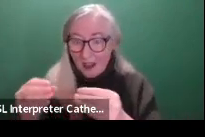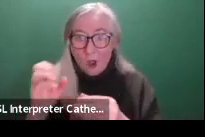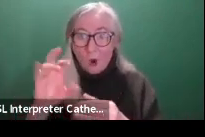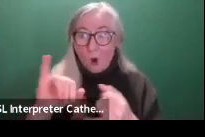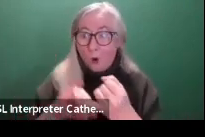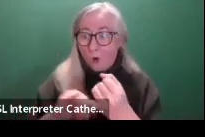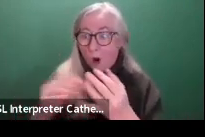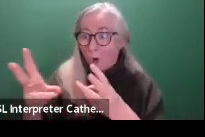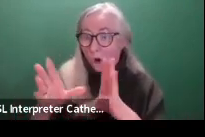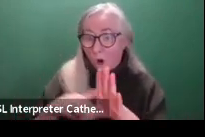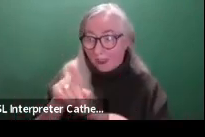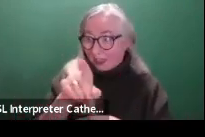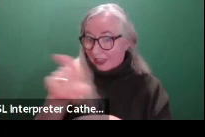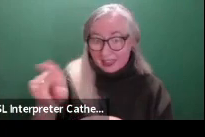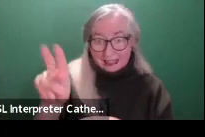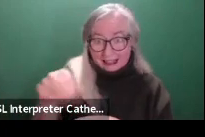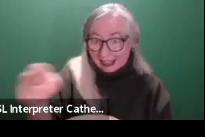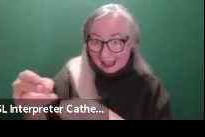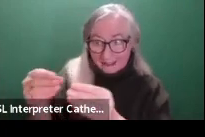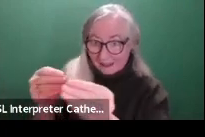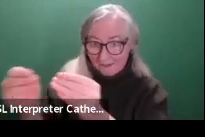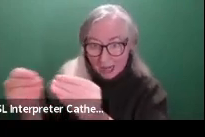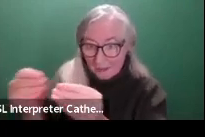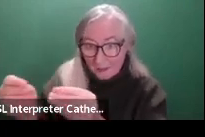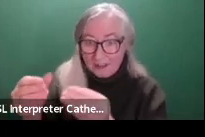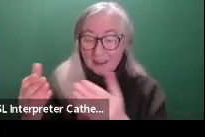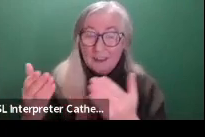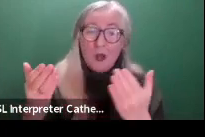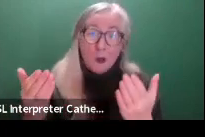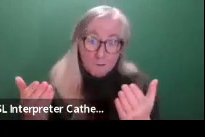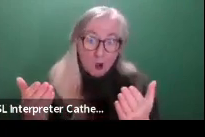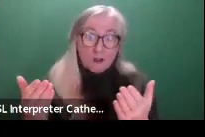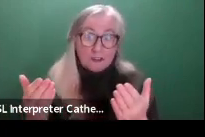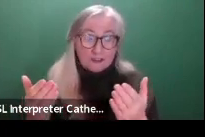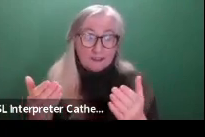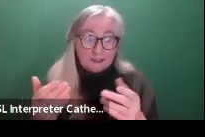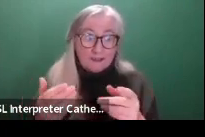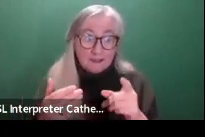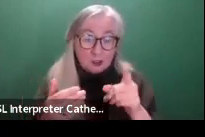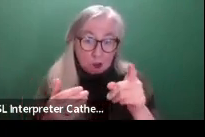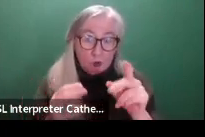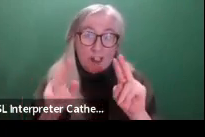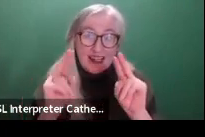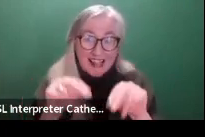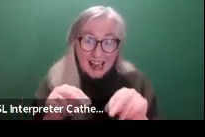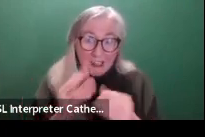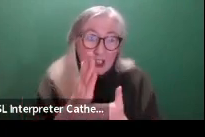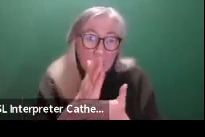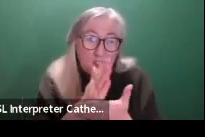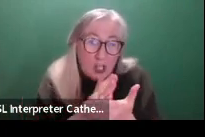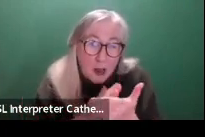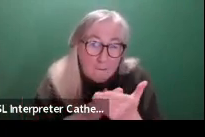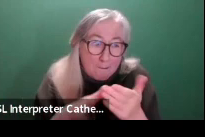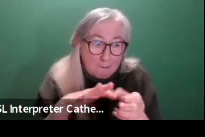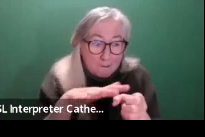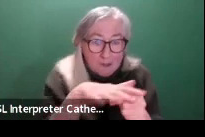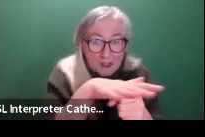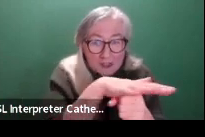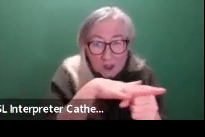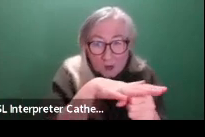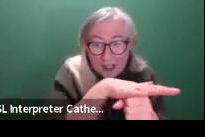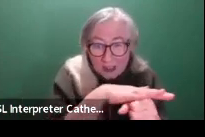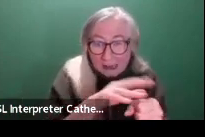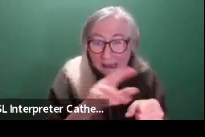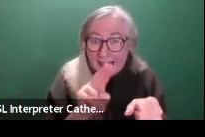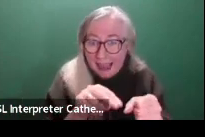with might not be able to. But I think COVID has shown that actually we can, in some settings, in some situations, be